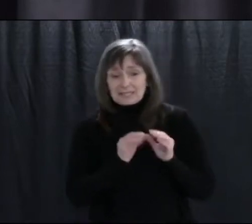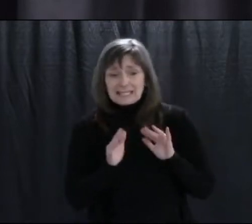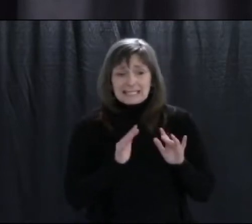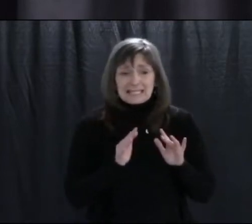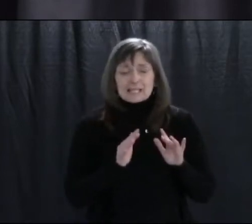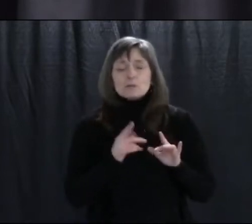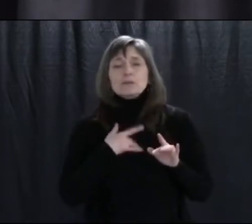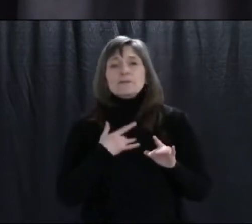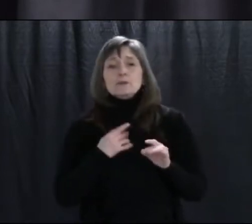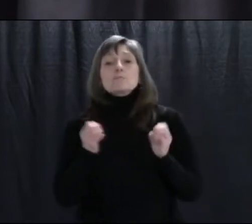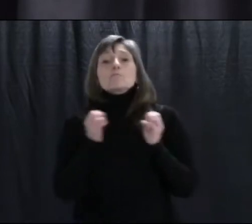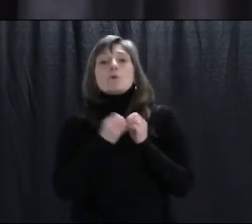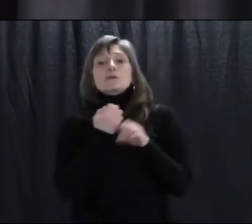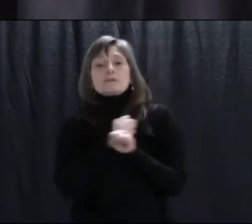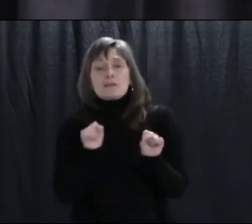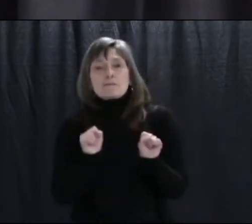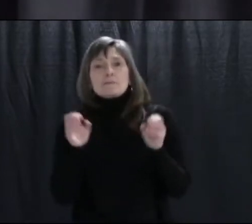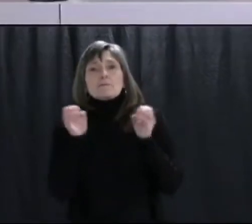number of people.